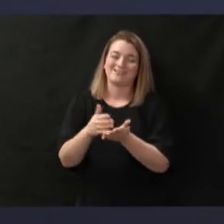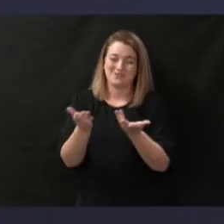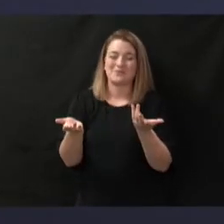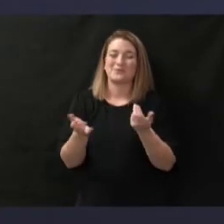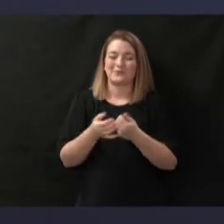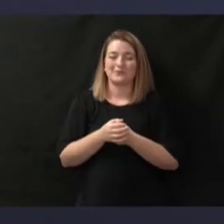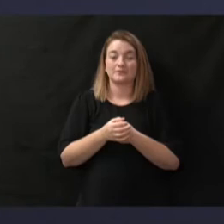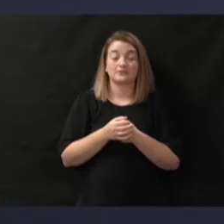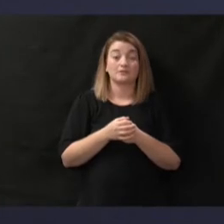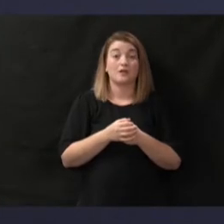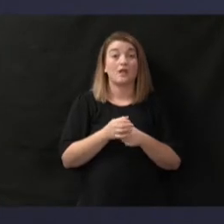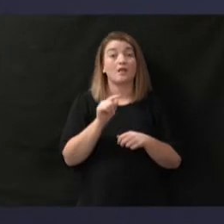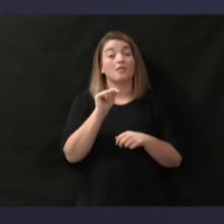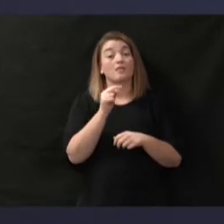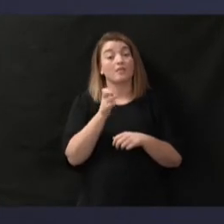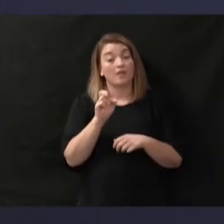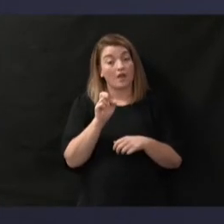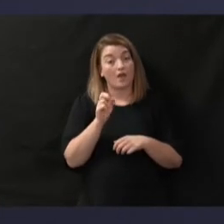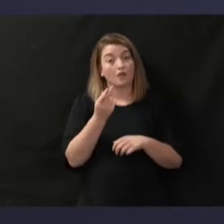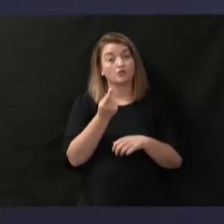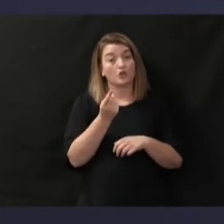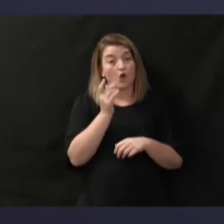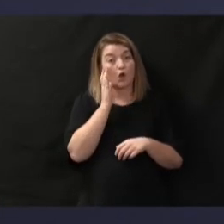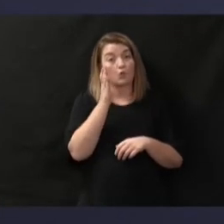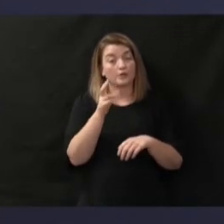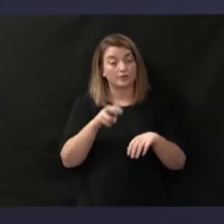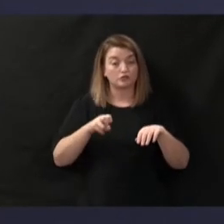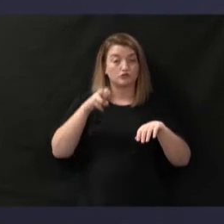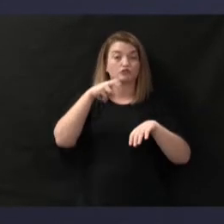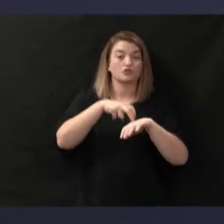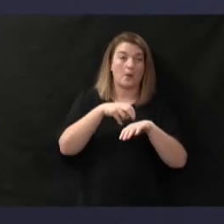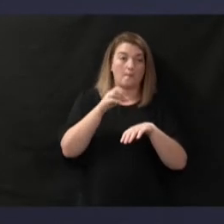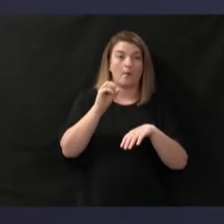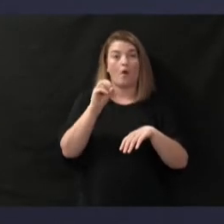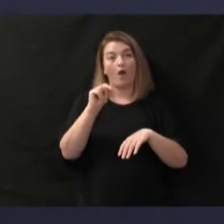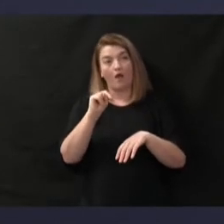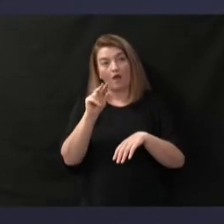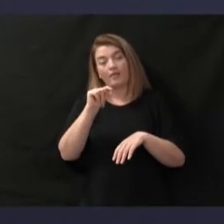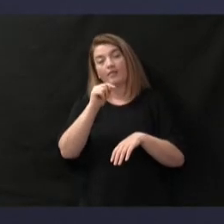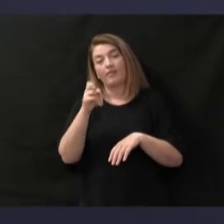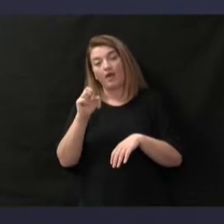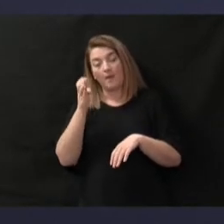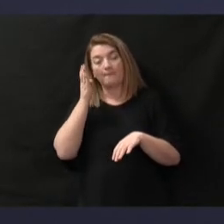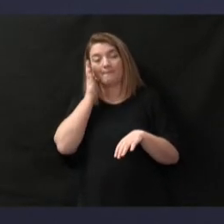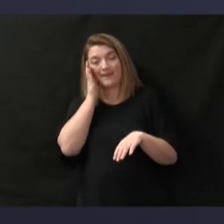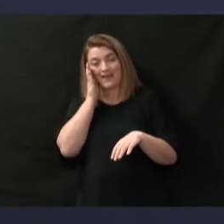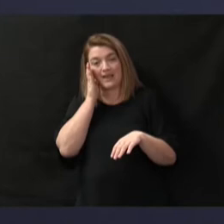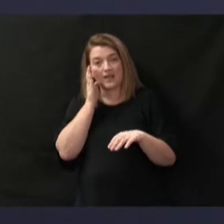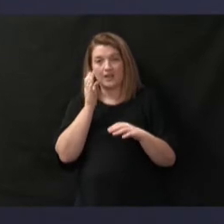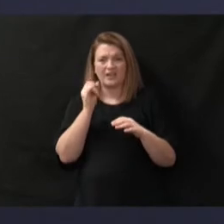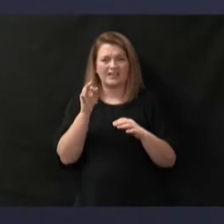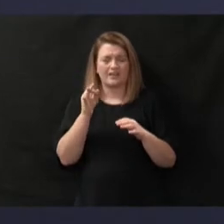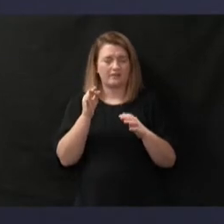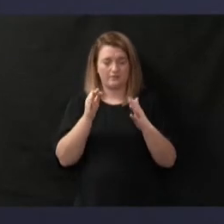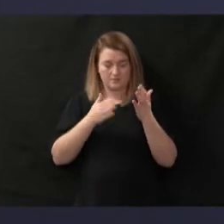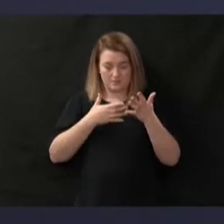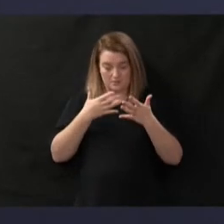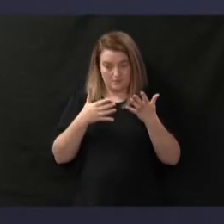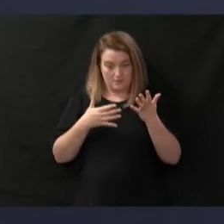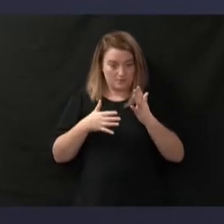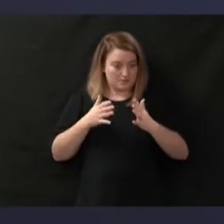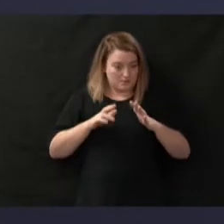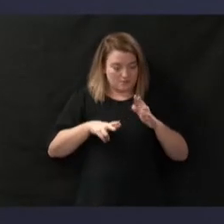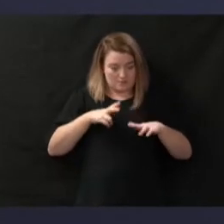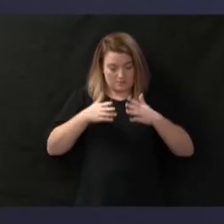if they don't get it, I give them half the sentence at a time. So you can do that if they're just, you don't want to frustrate the heck out of them.